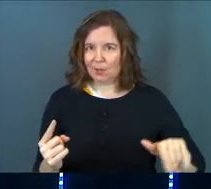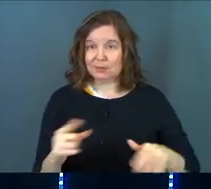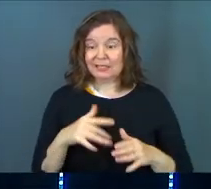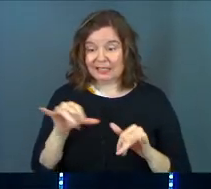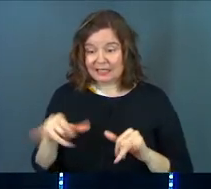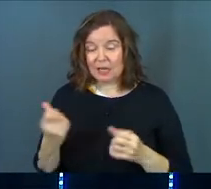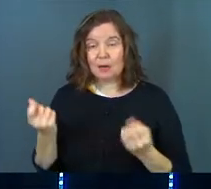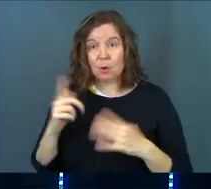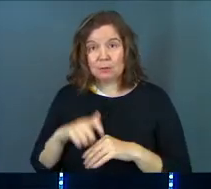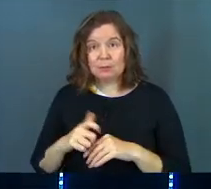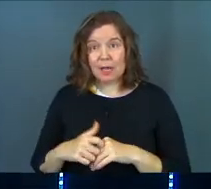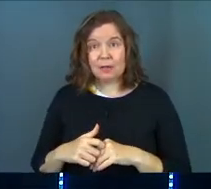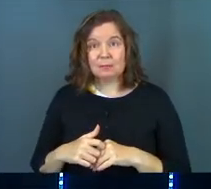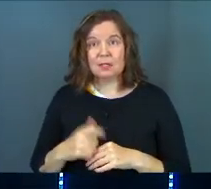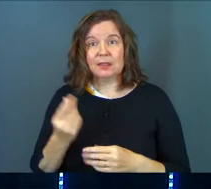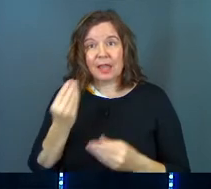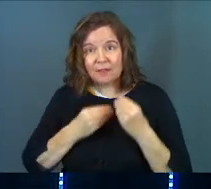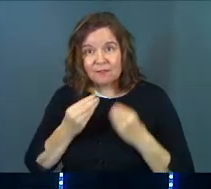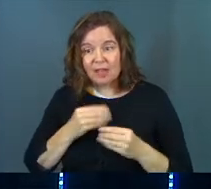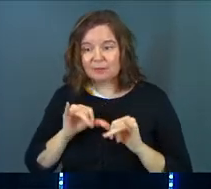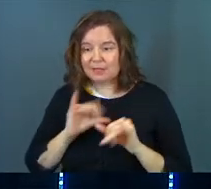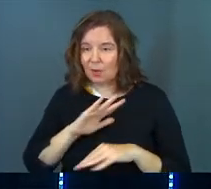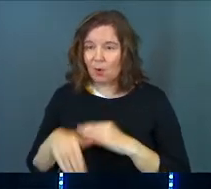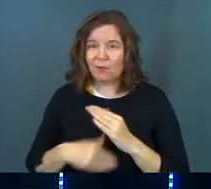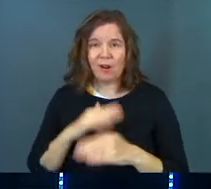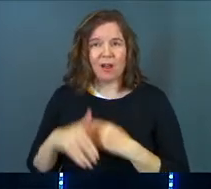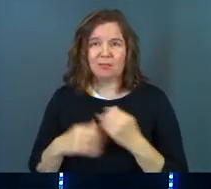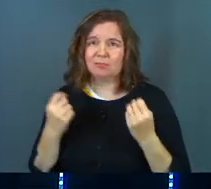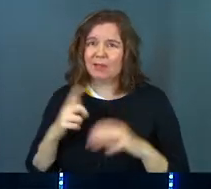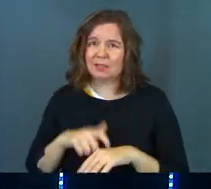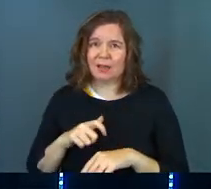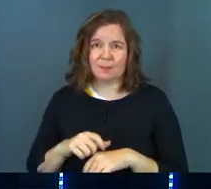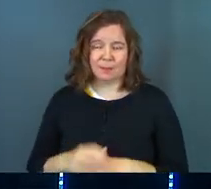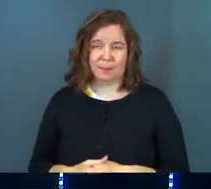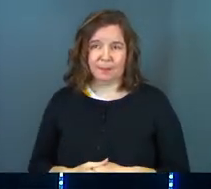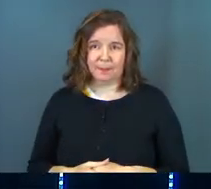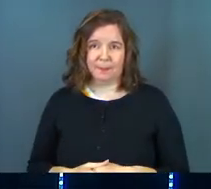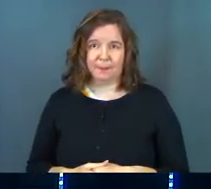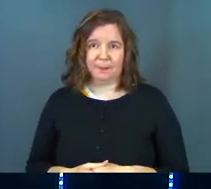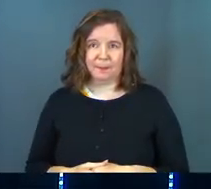Right? He stayed here multiple times. They fed him. He stayed overnight. All this kind of stuff.